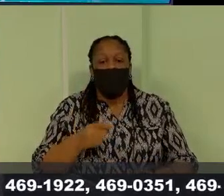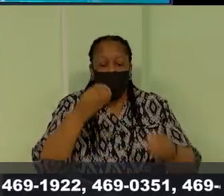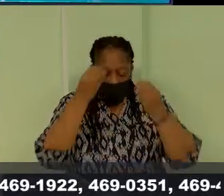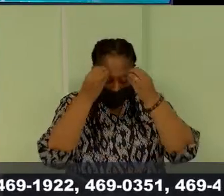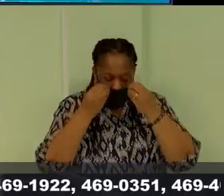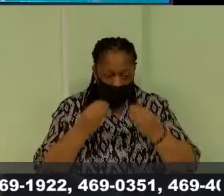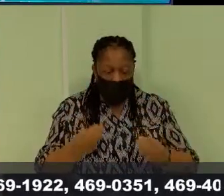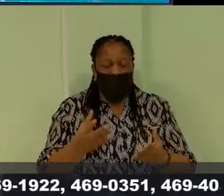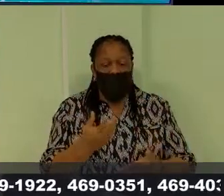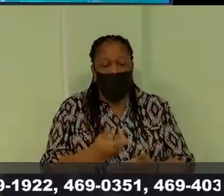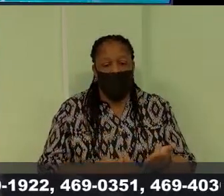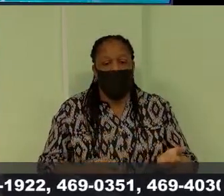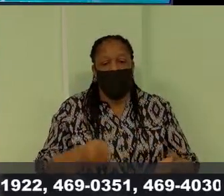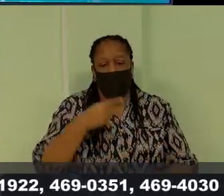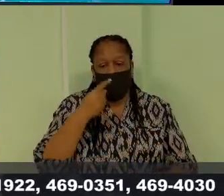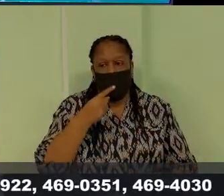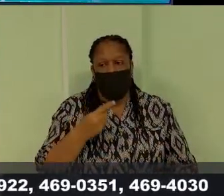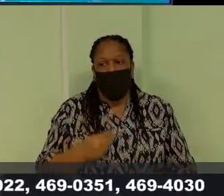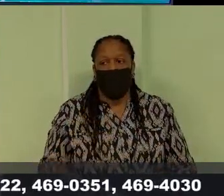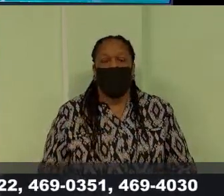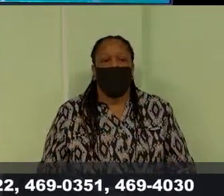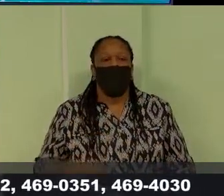conditions. Thank you.